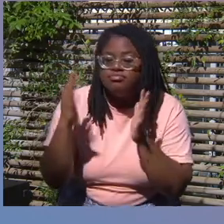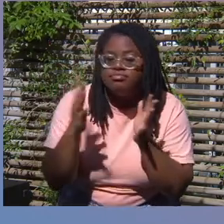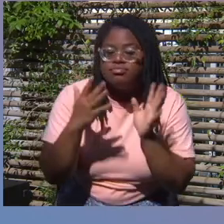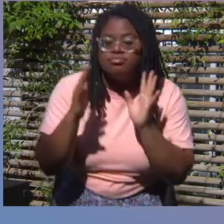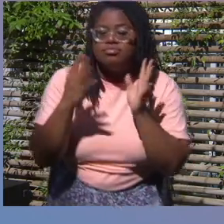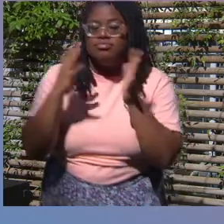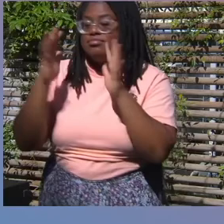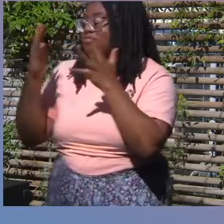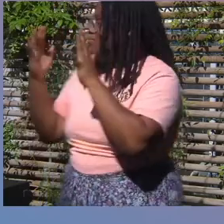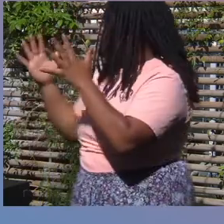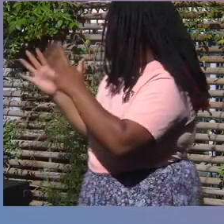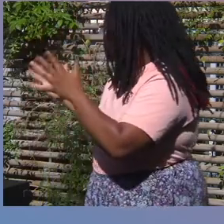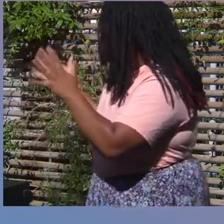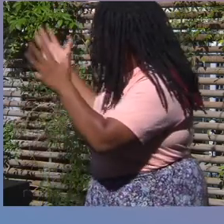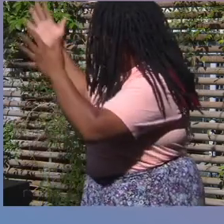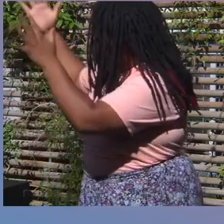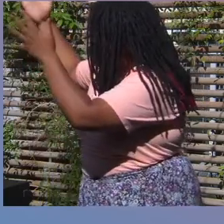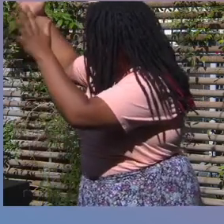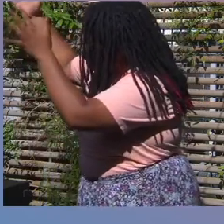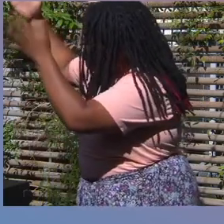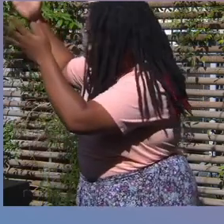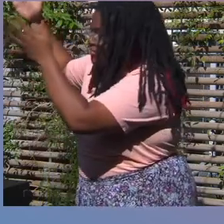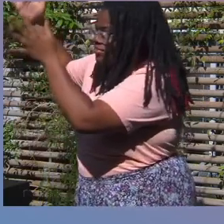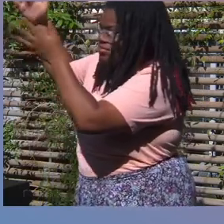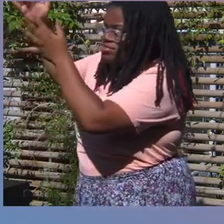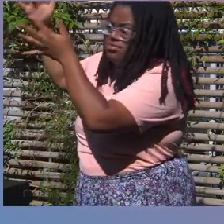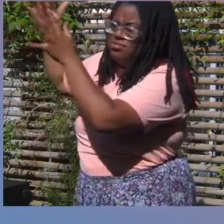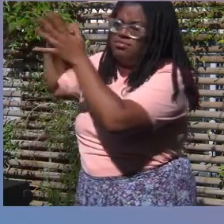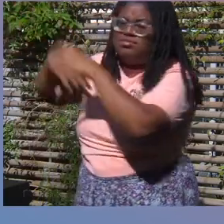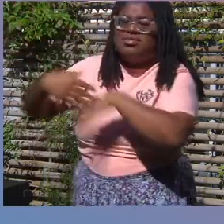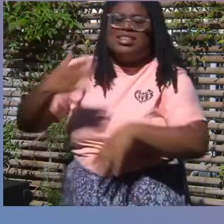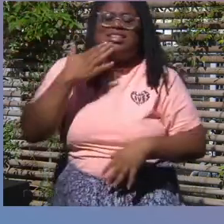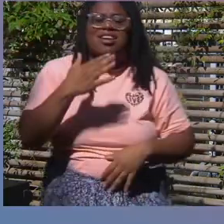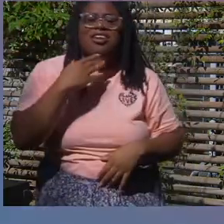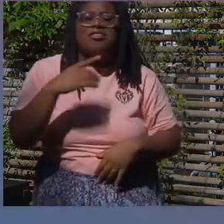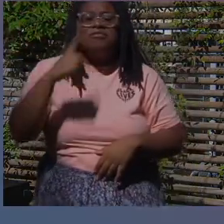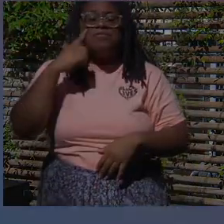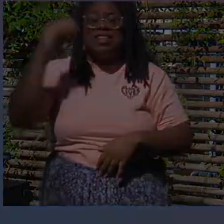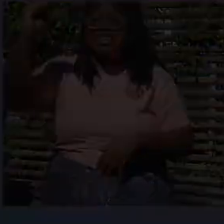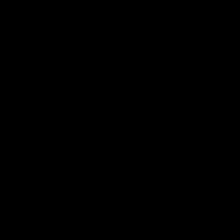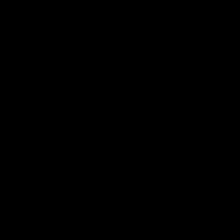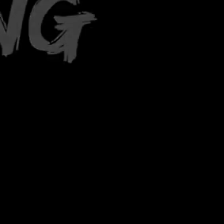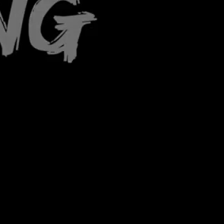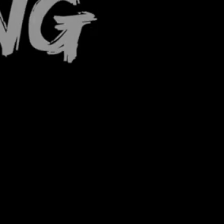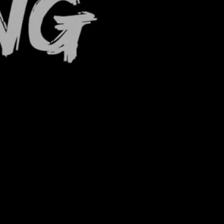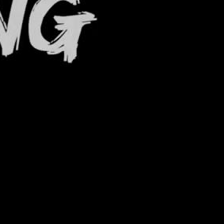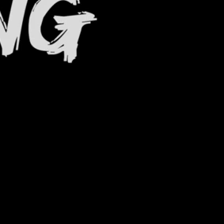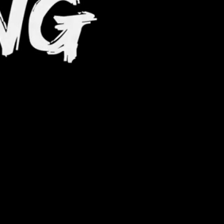Allen. I want to thank you all so much for this moment in the sun.